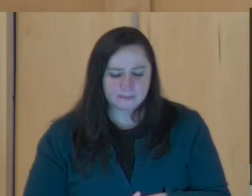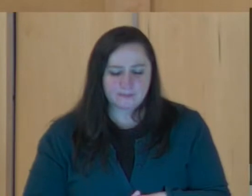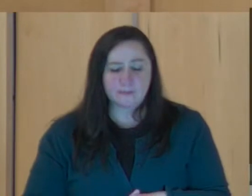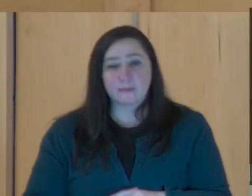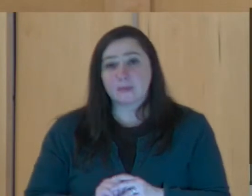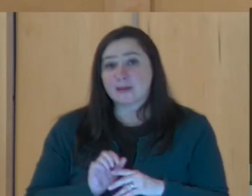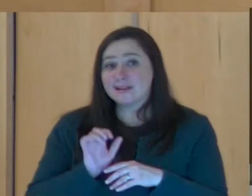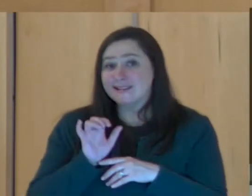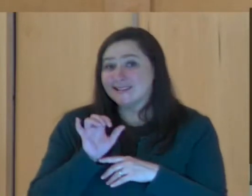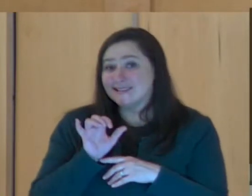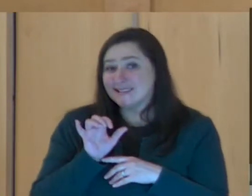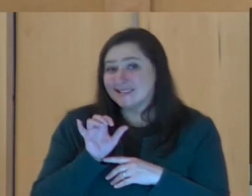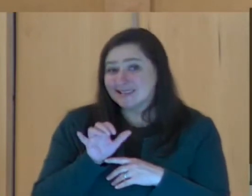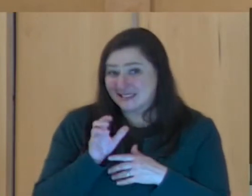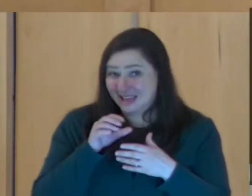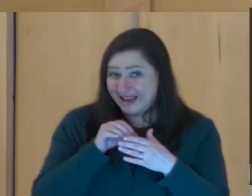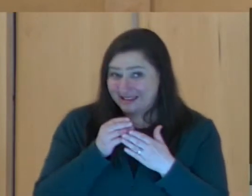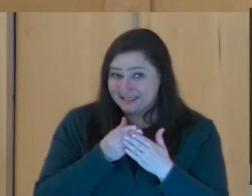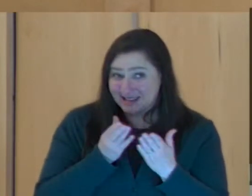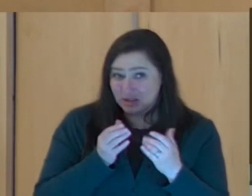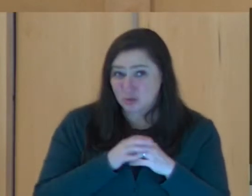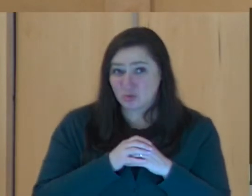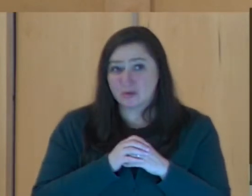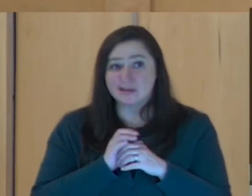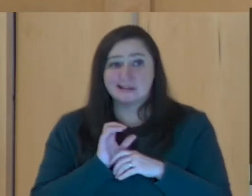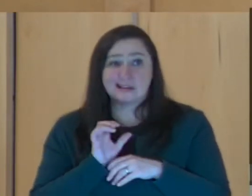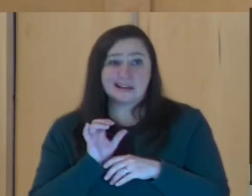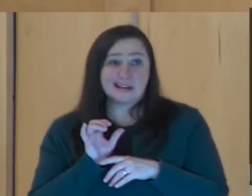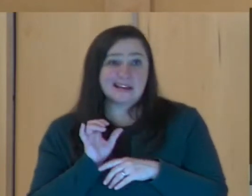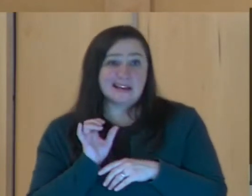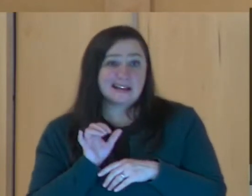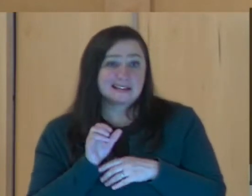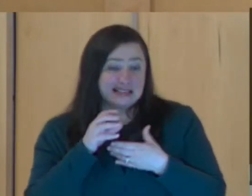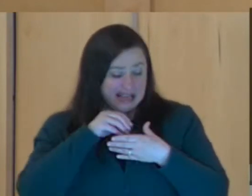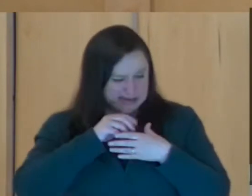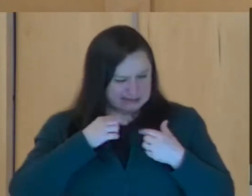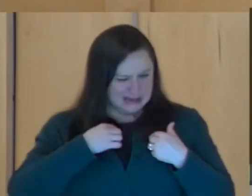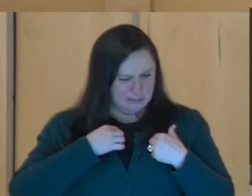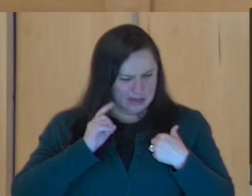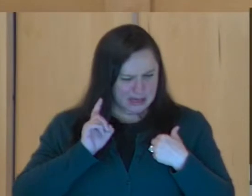Is that in you? Is that in me?